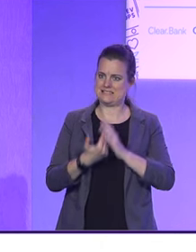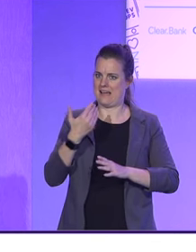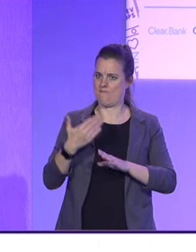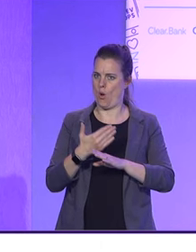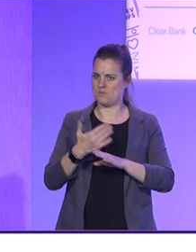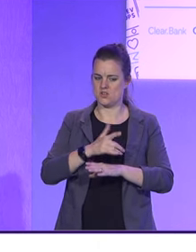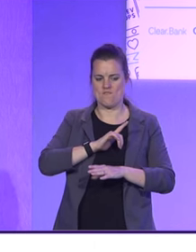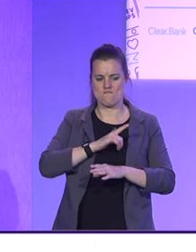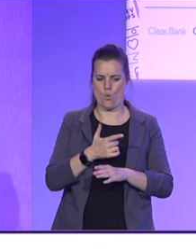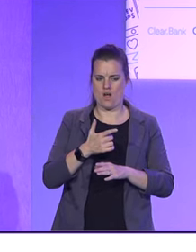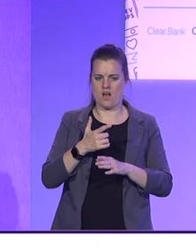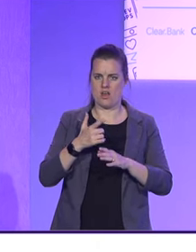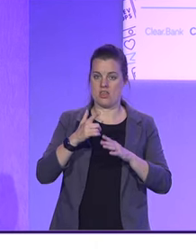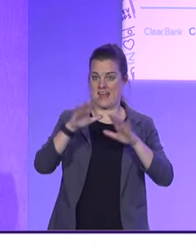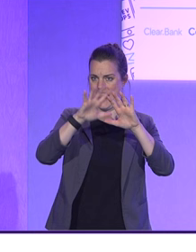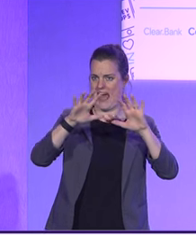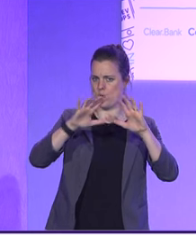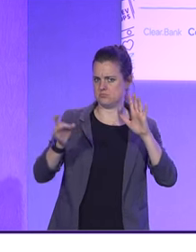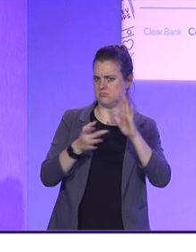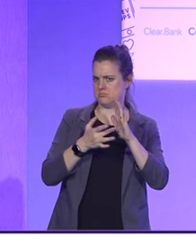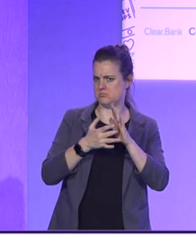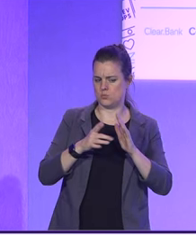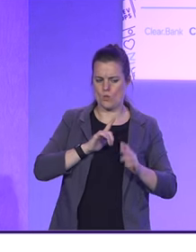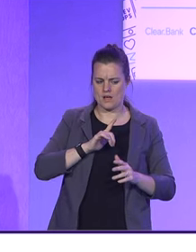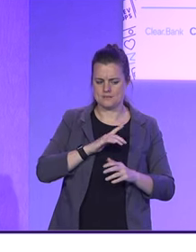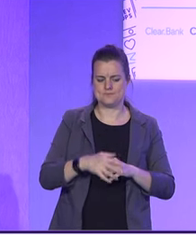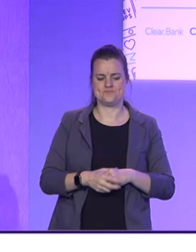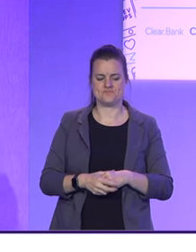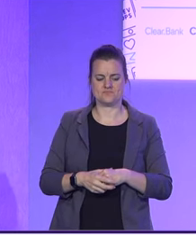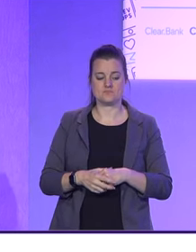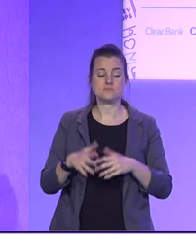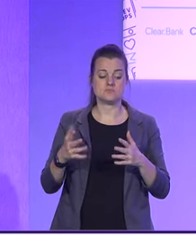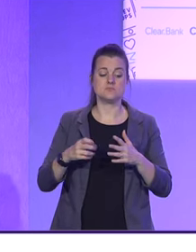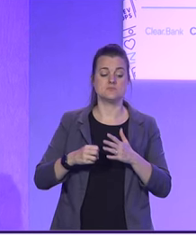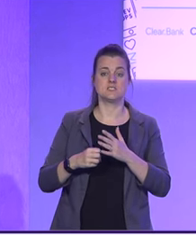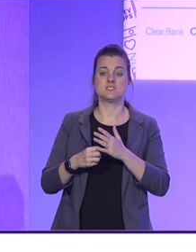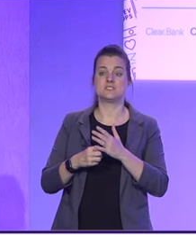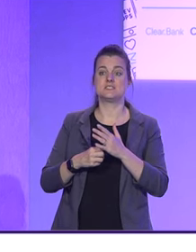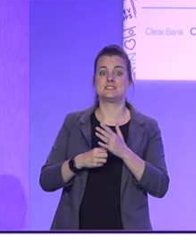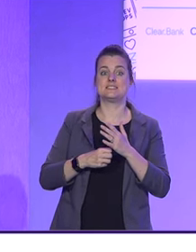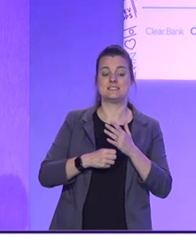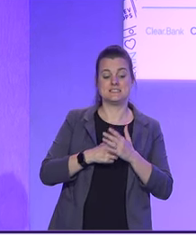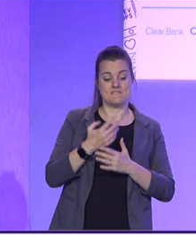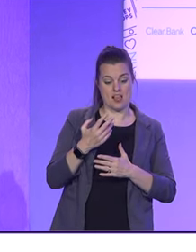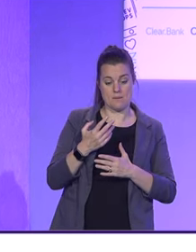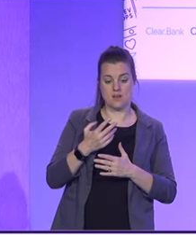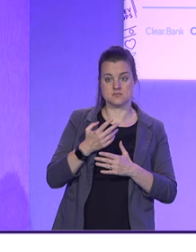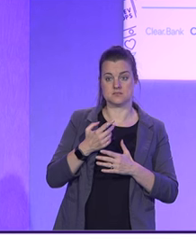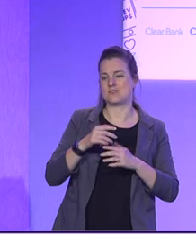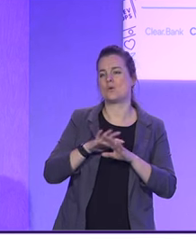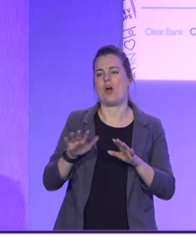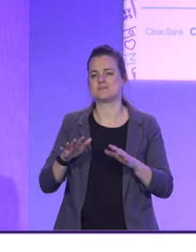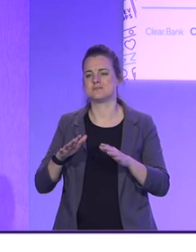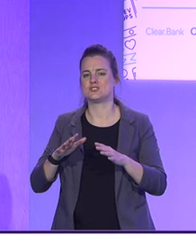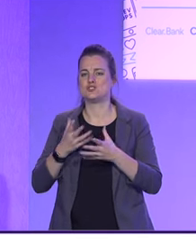for the cloud? That's the first thing. So basically, I'm a developer, as I said, a solution data solution architect. So